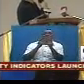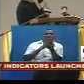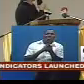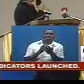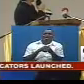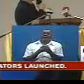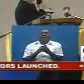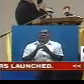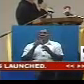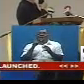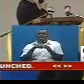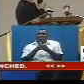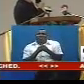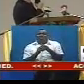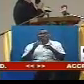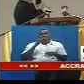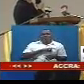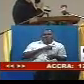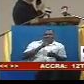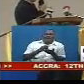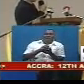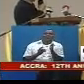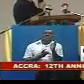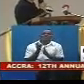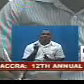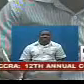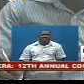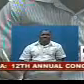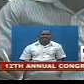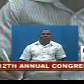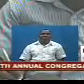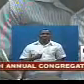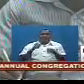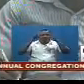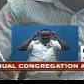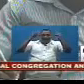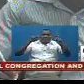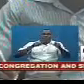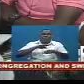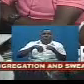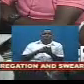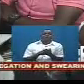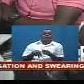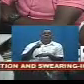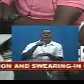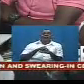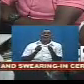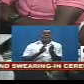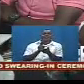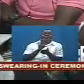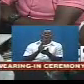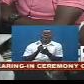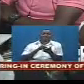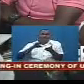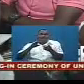the benefits of space science and satellite technology for economic development. The president of the All Nations University College,